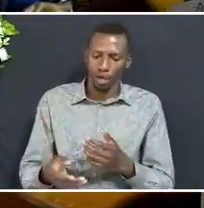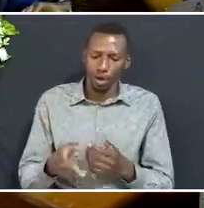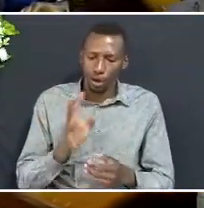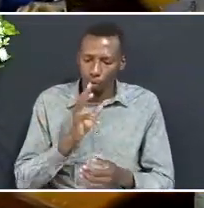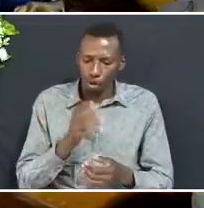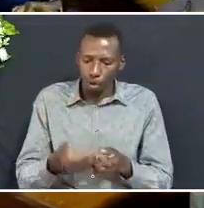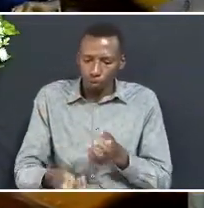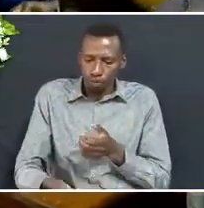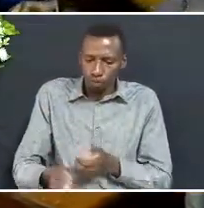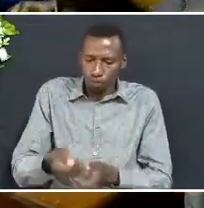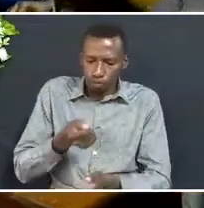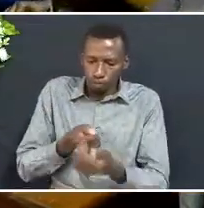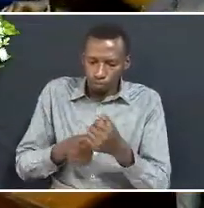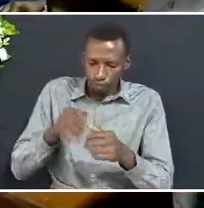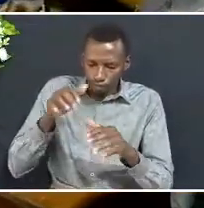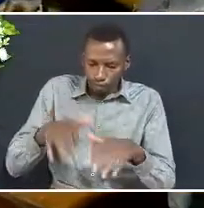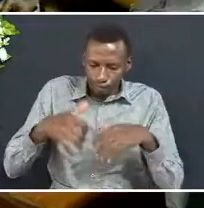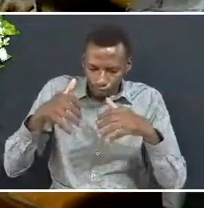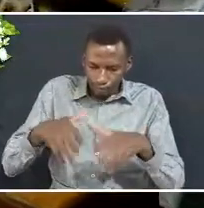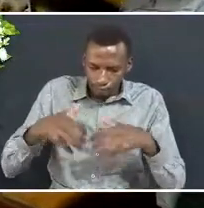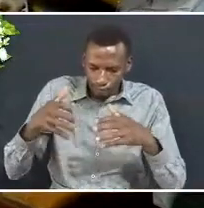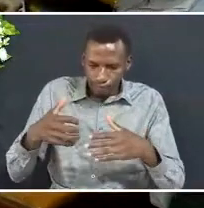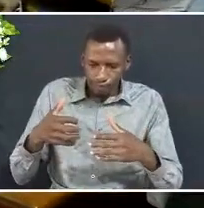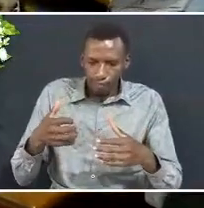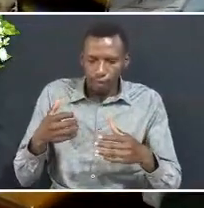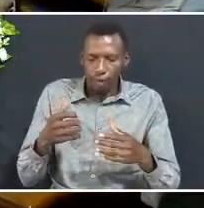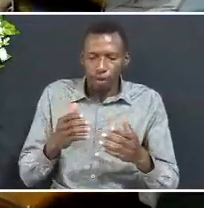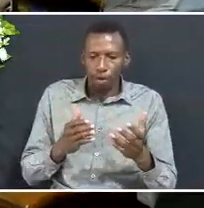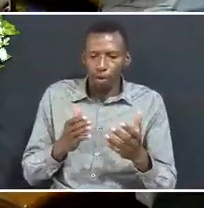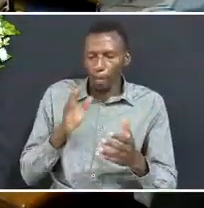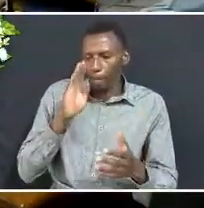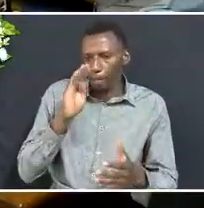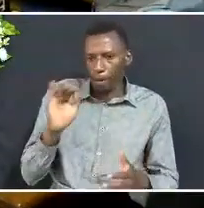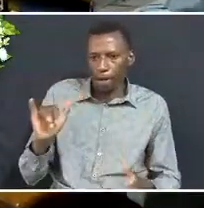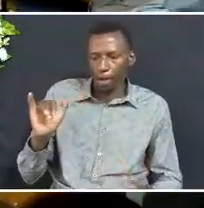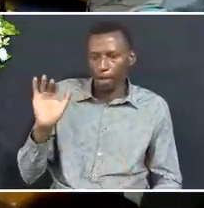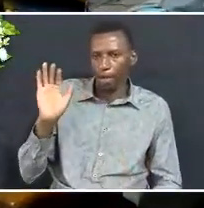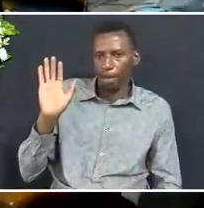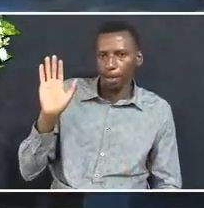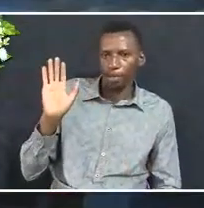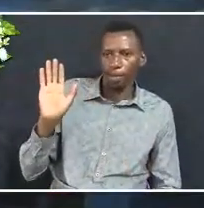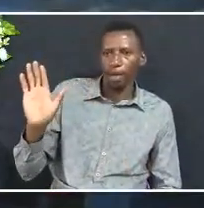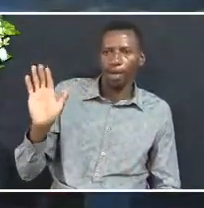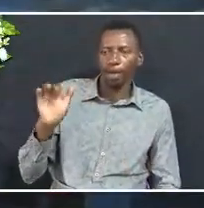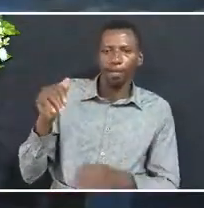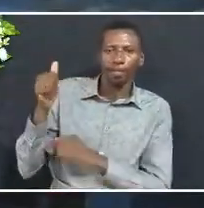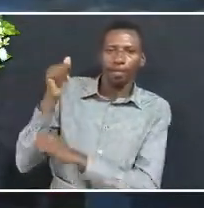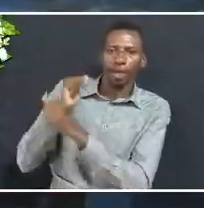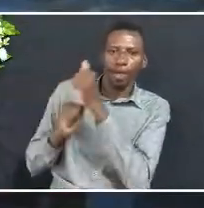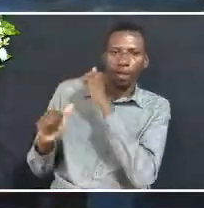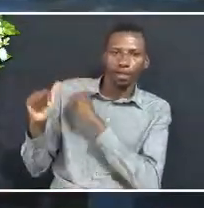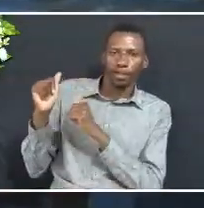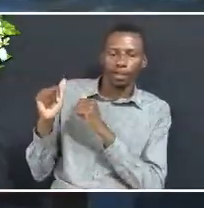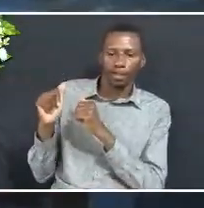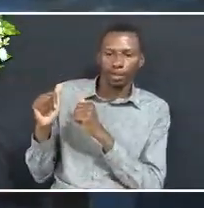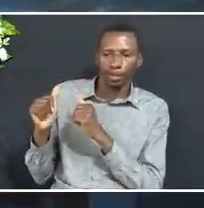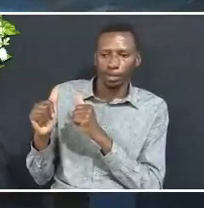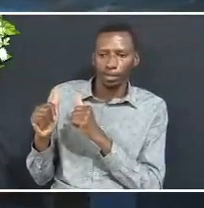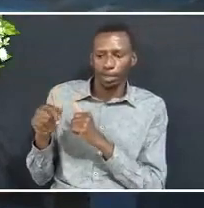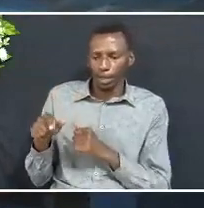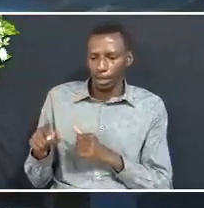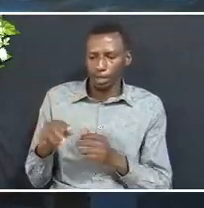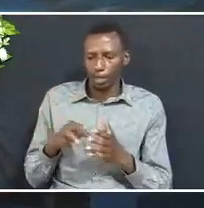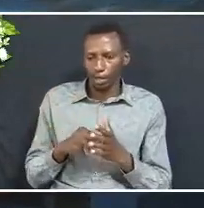dug by his ancestors, he meant